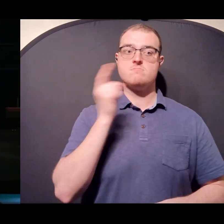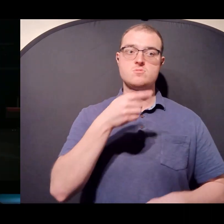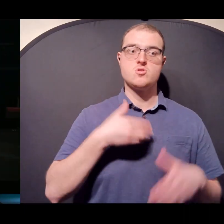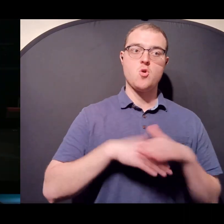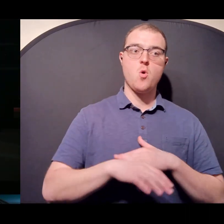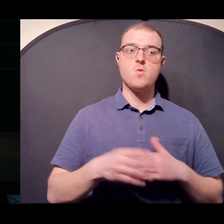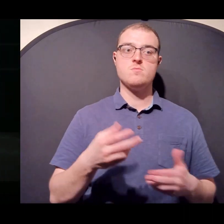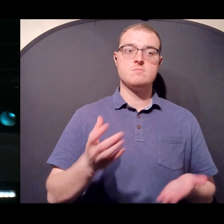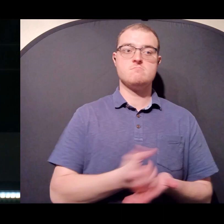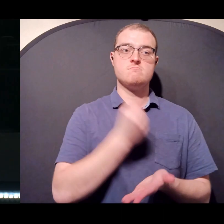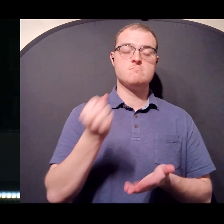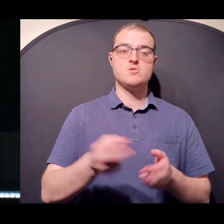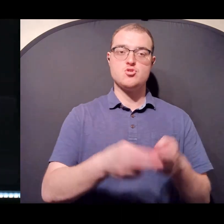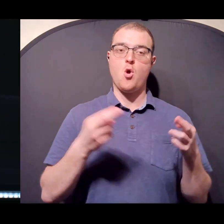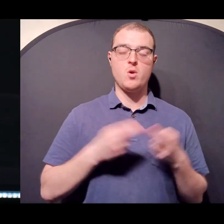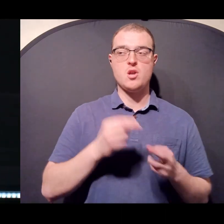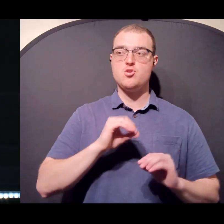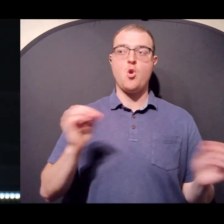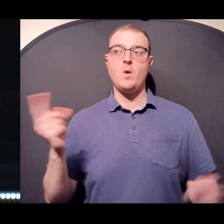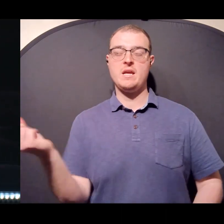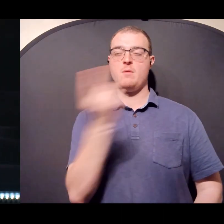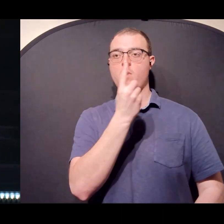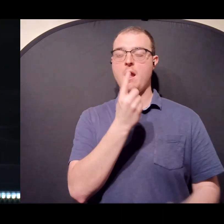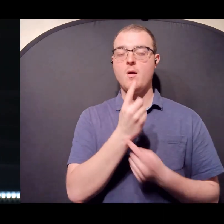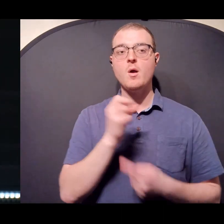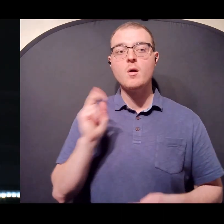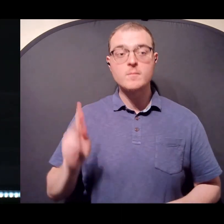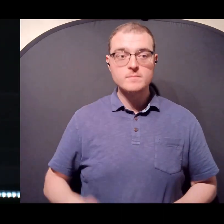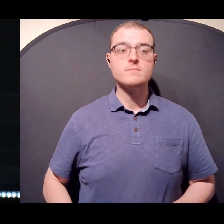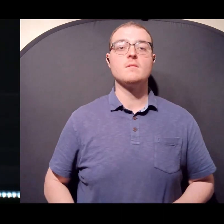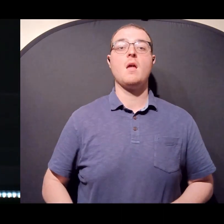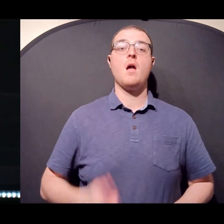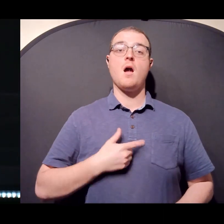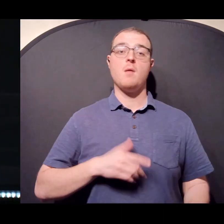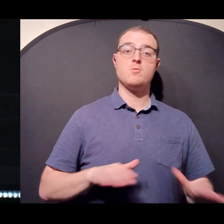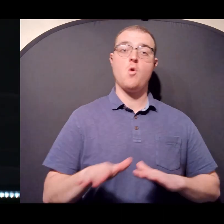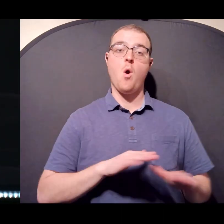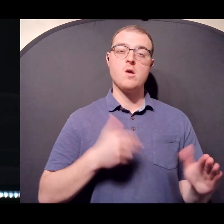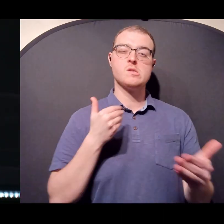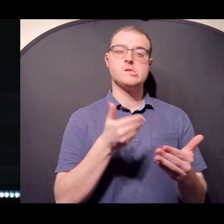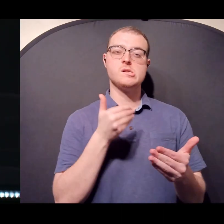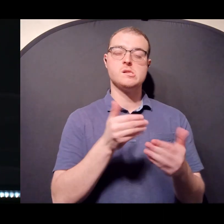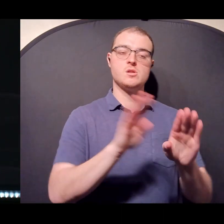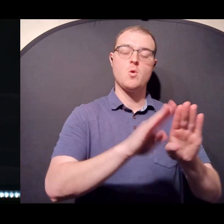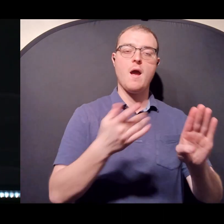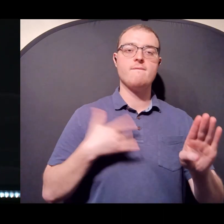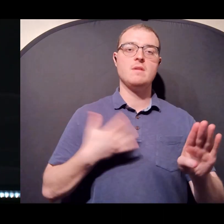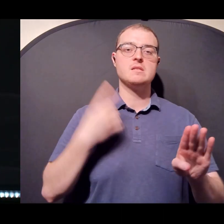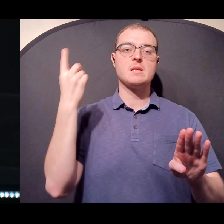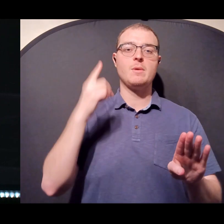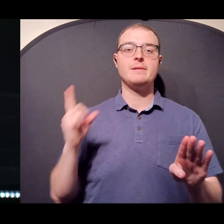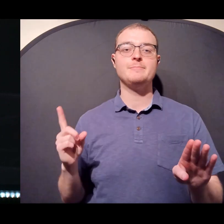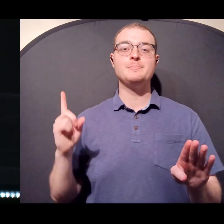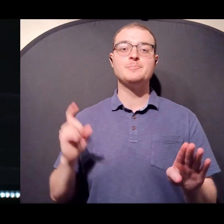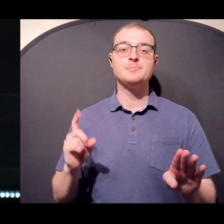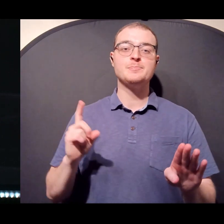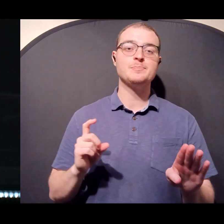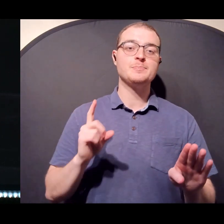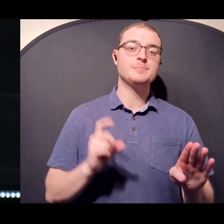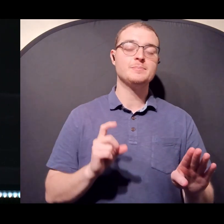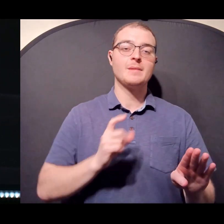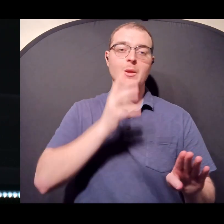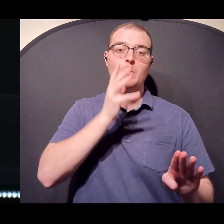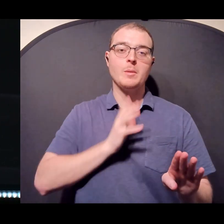I got a look that says, I'm going to get the donuts. Nobody get in my way. Here I go. And I'm getting to the door, and I feel somebody over here. And it's a